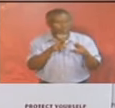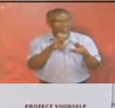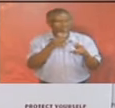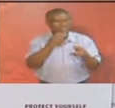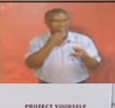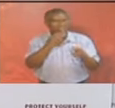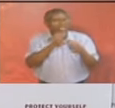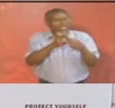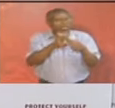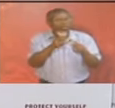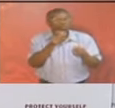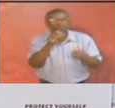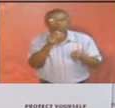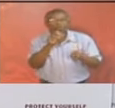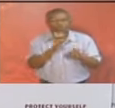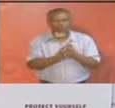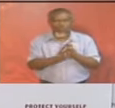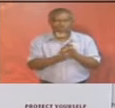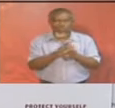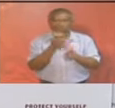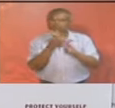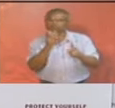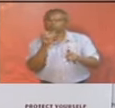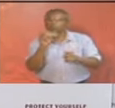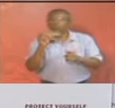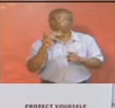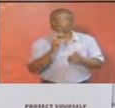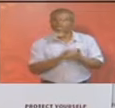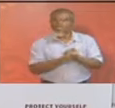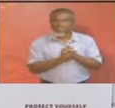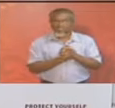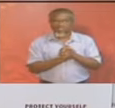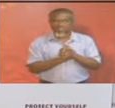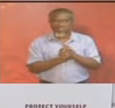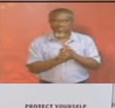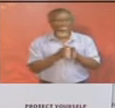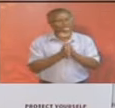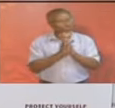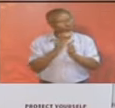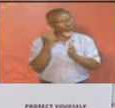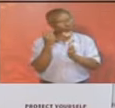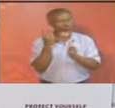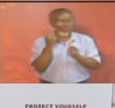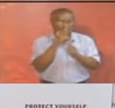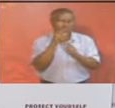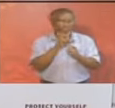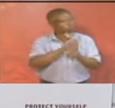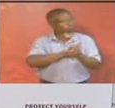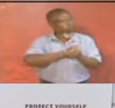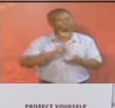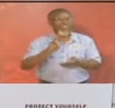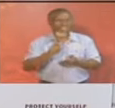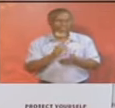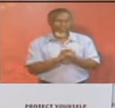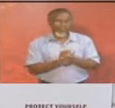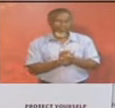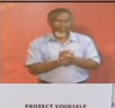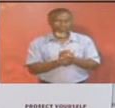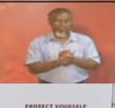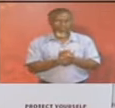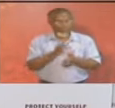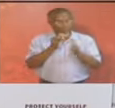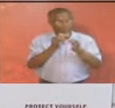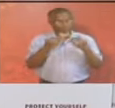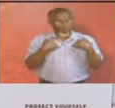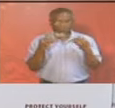represent before posing your 2 brief questions, please. And please pose both questions at the same time. If we have additional time, of course,